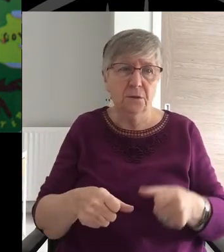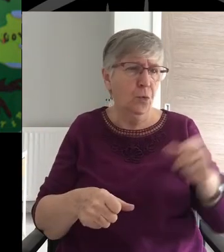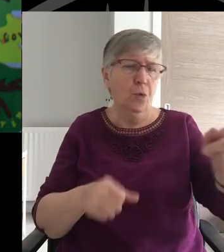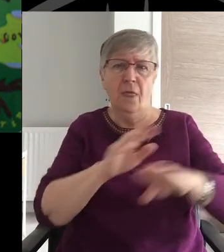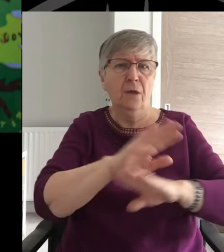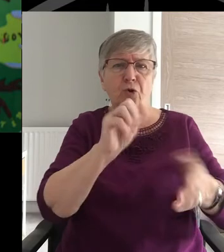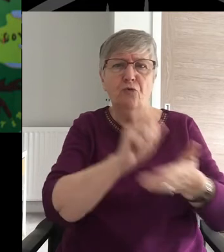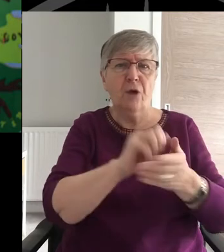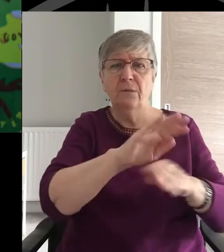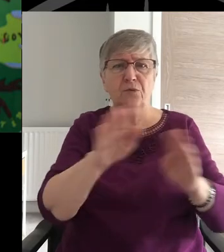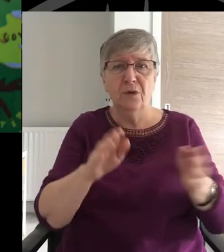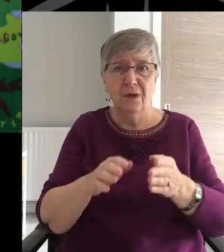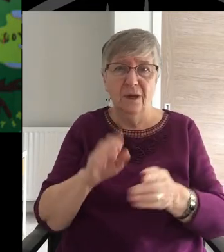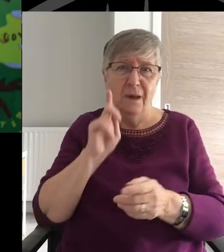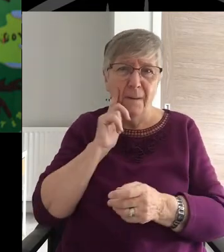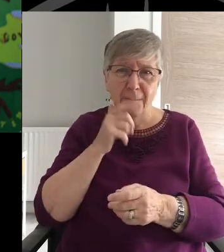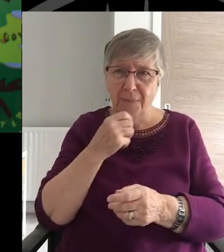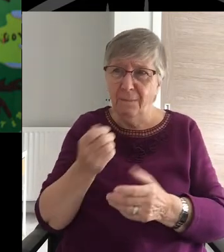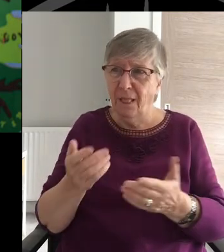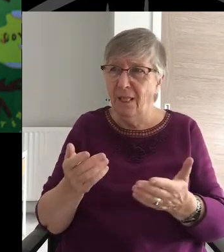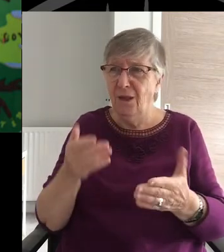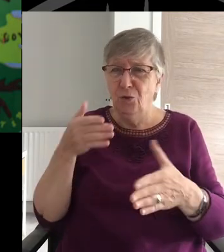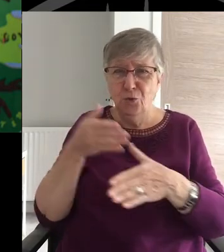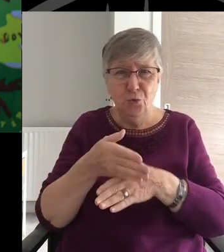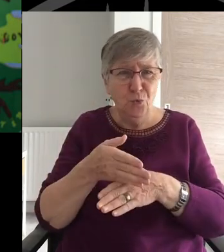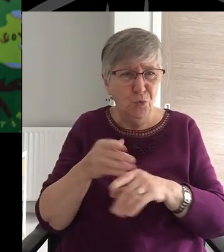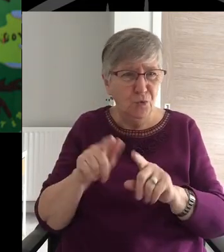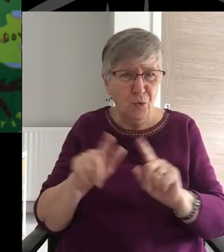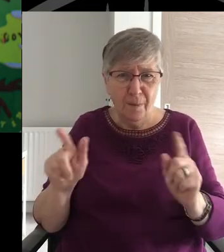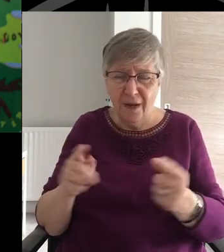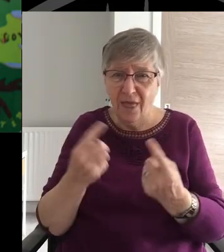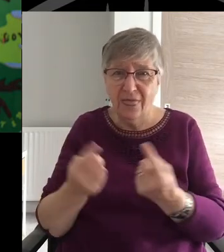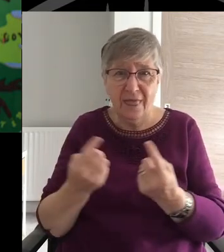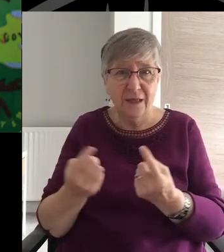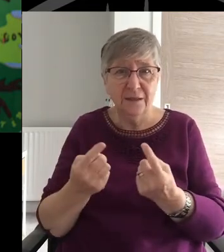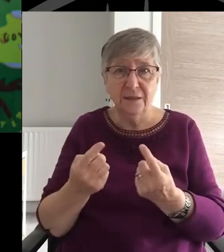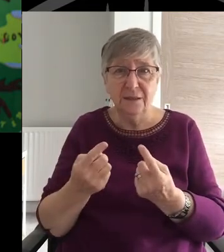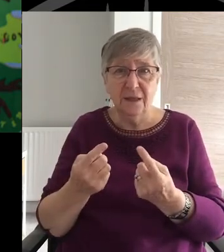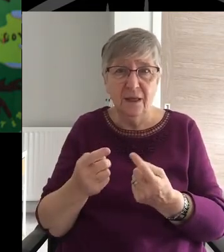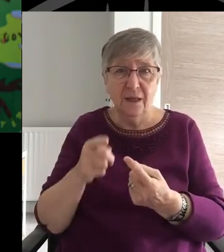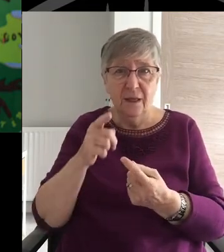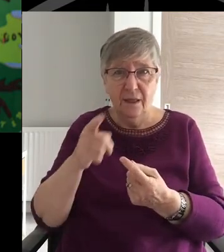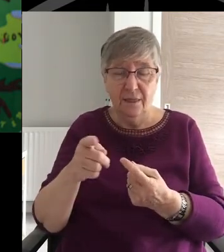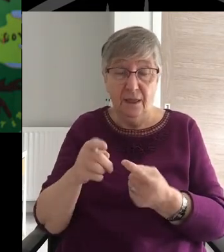People seem to go to extraordinary lengths sometimes, have an amazing capacity to